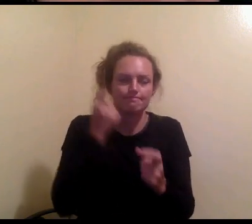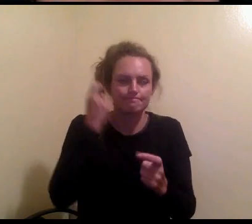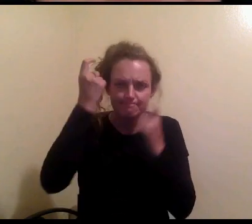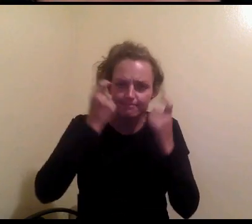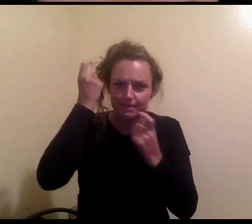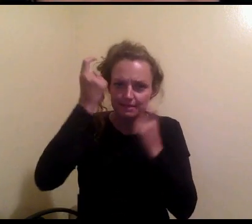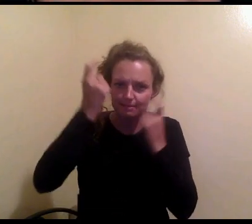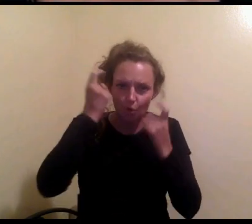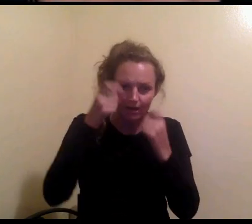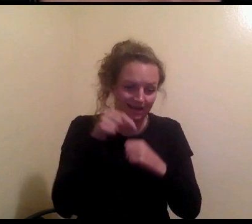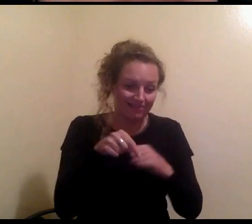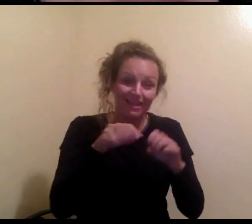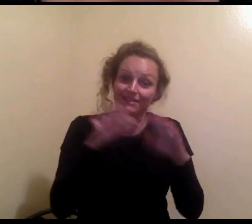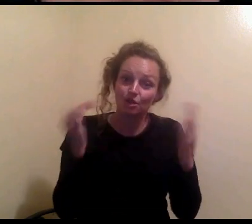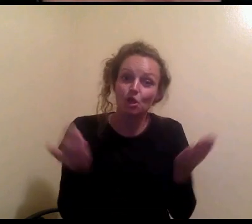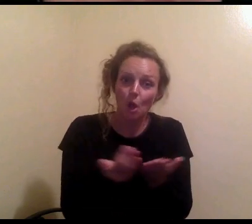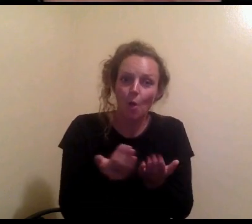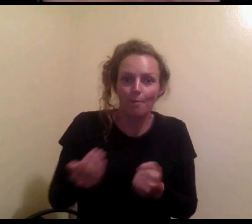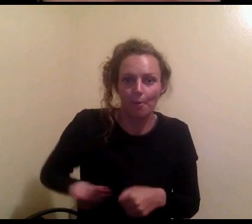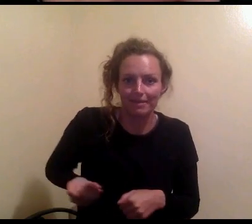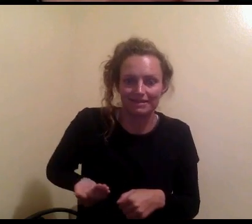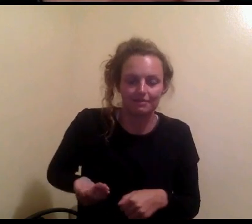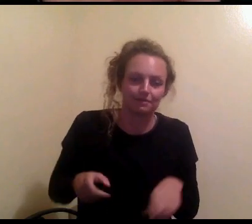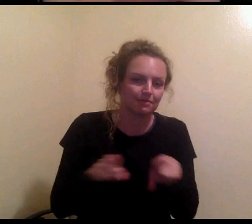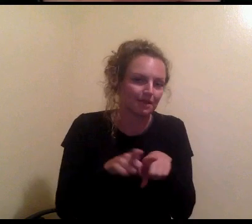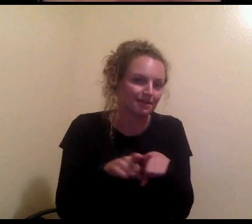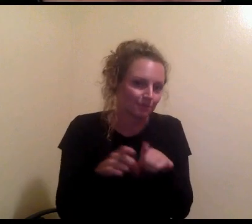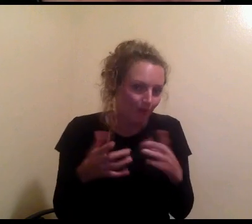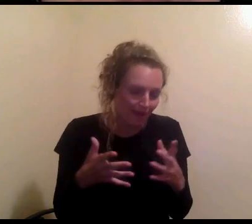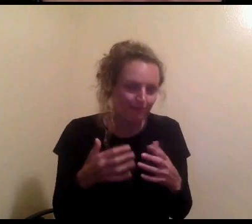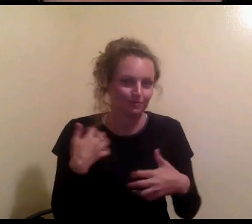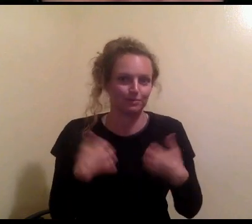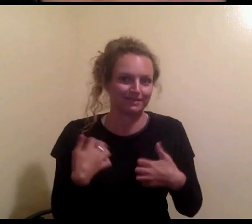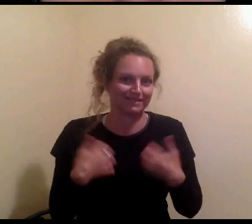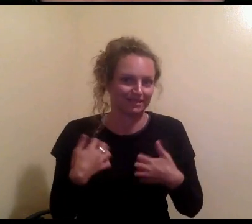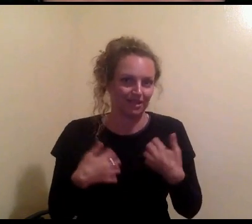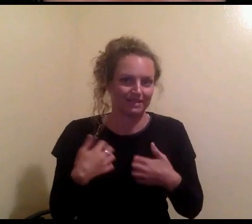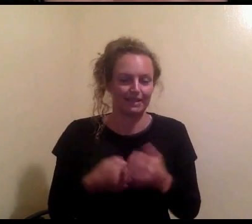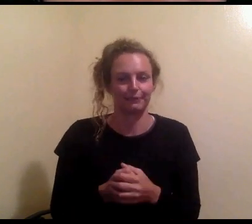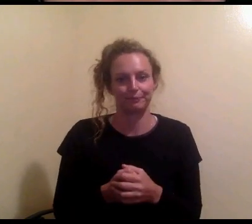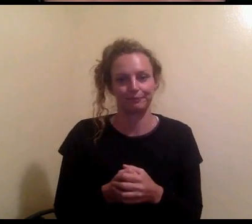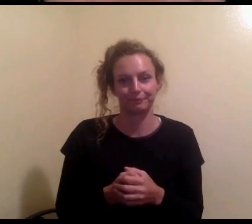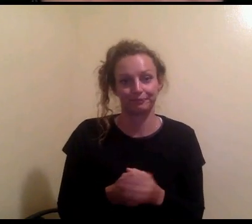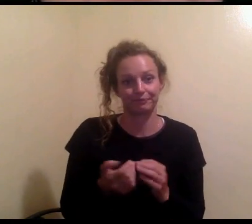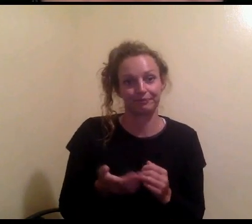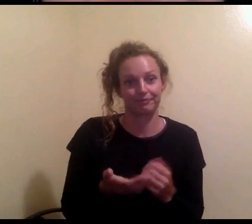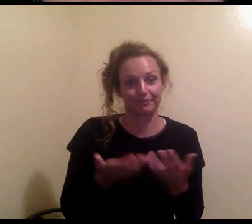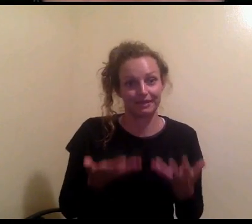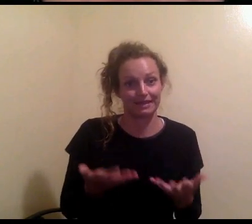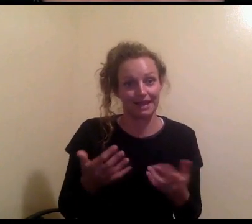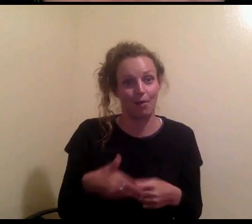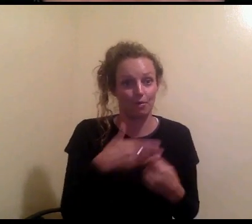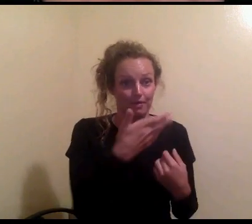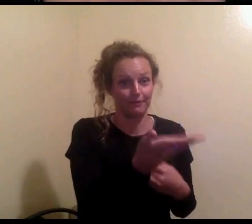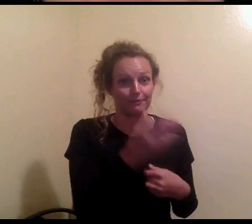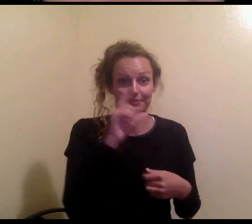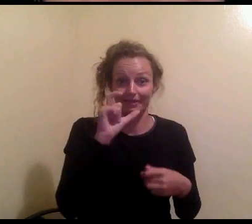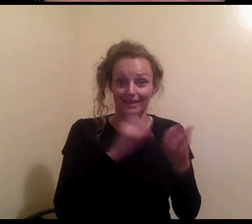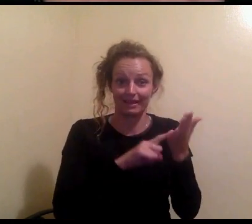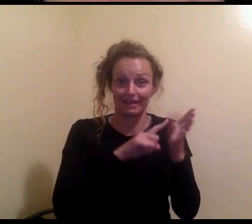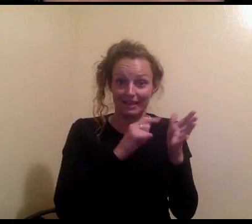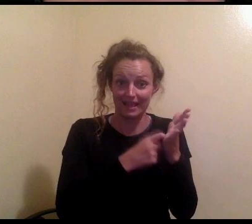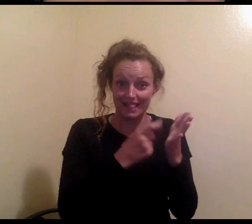it's a class of an honor. It's not just a butler service. It's genie. It's like we make your wishes come true. And so really, ever since Royal Suite